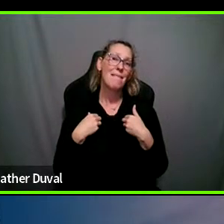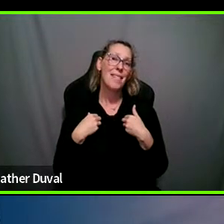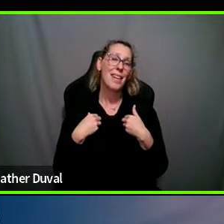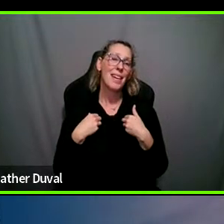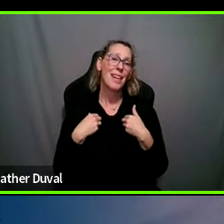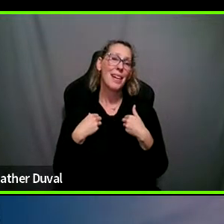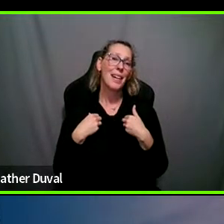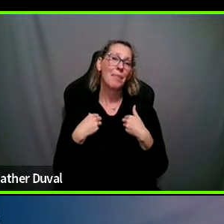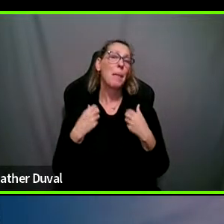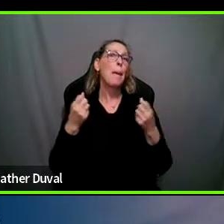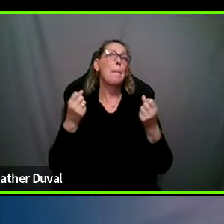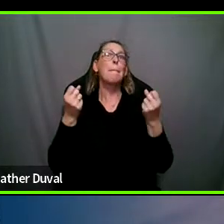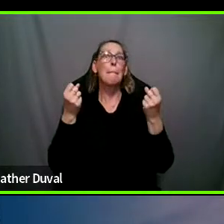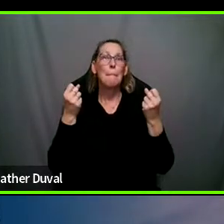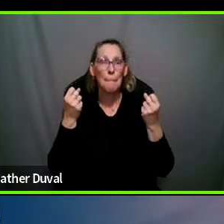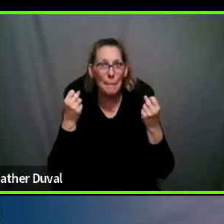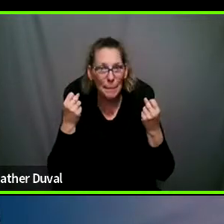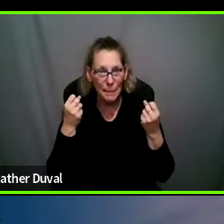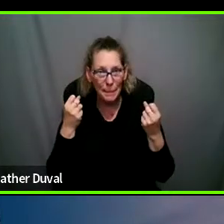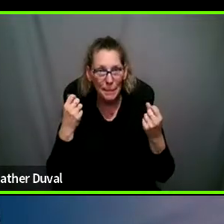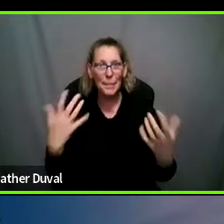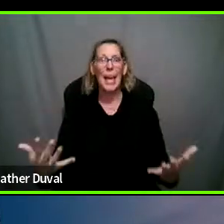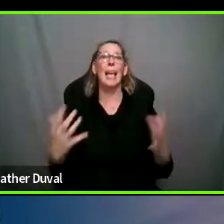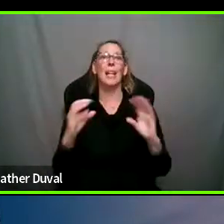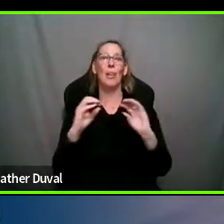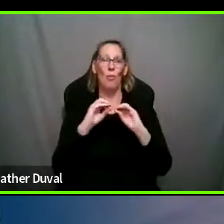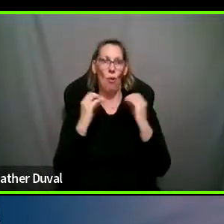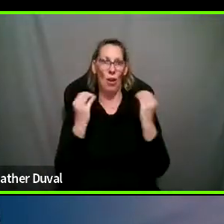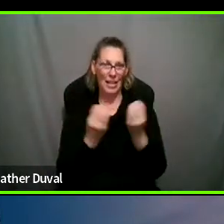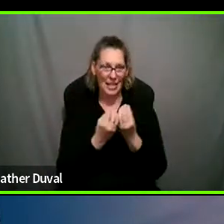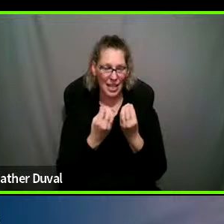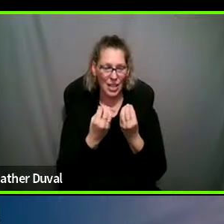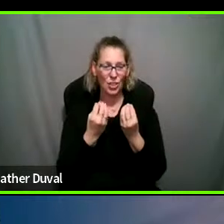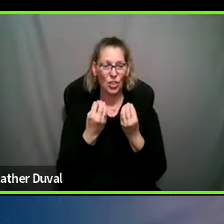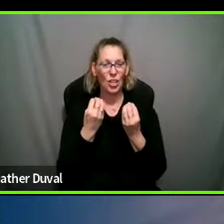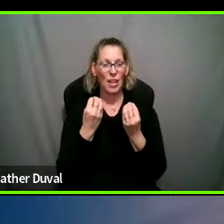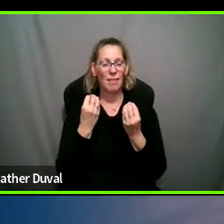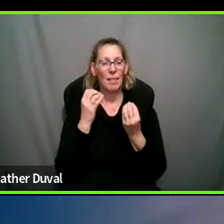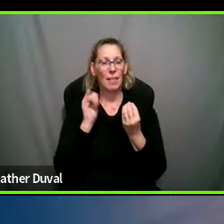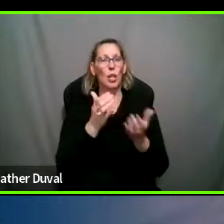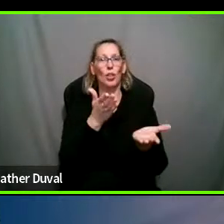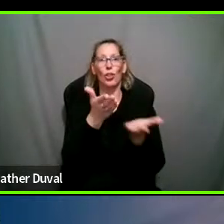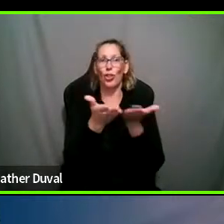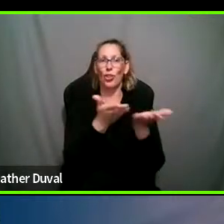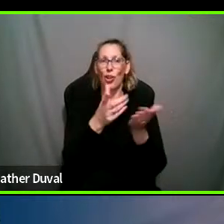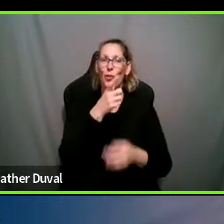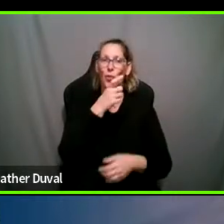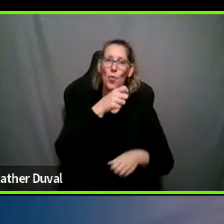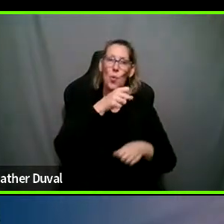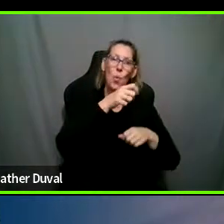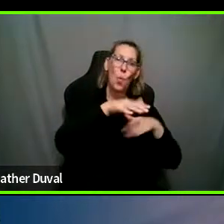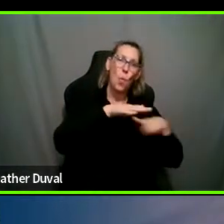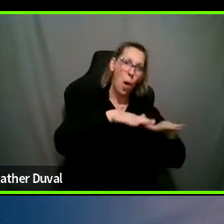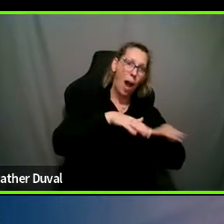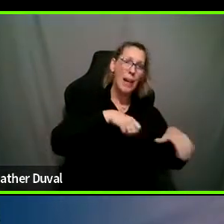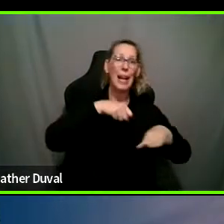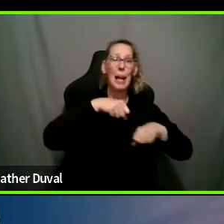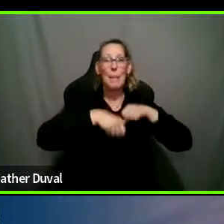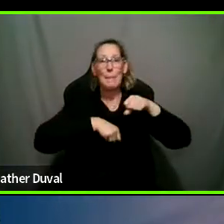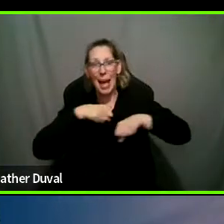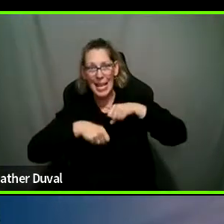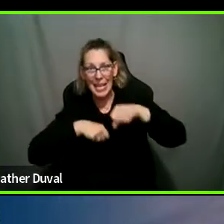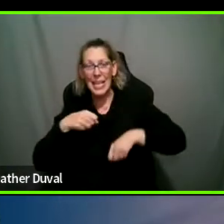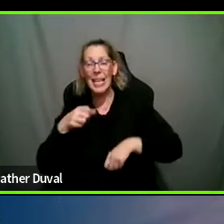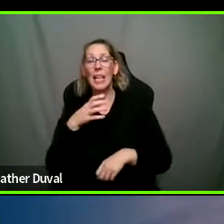many organizations that that serve people that are walking and biking and serve people